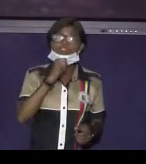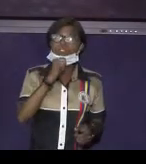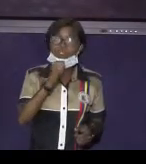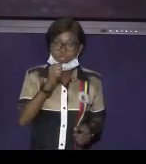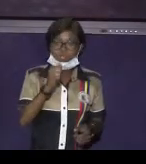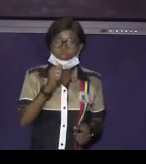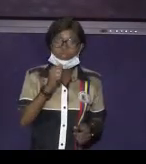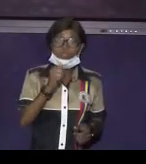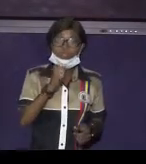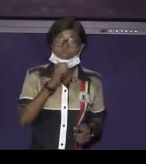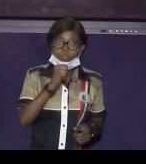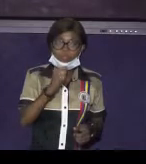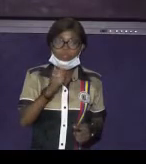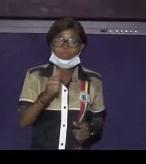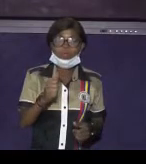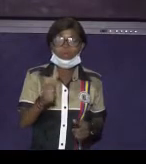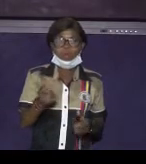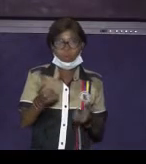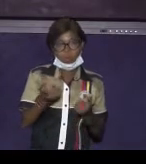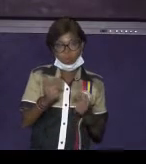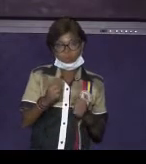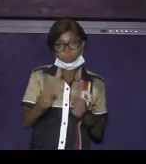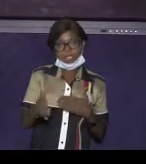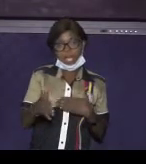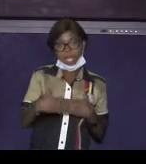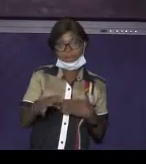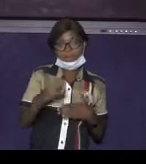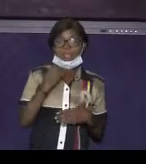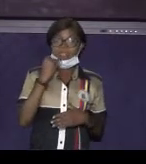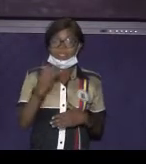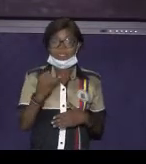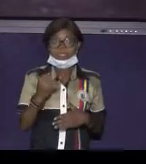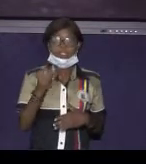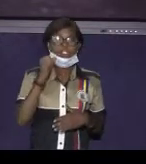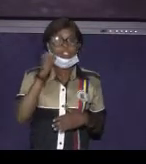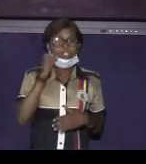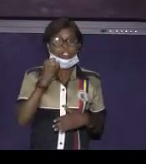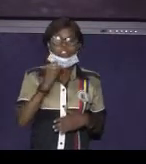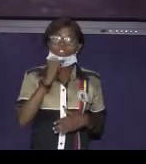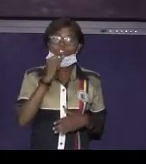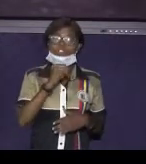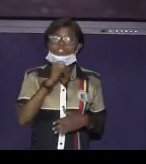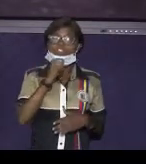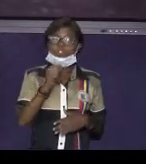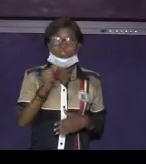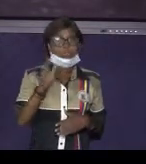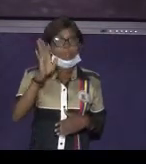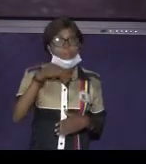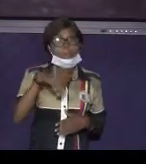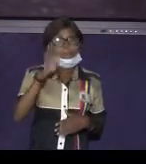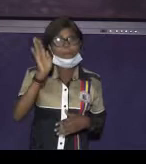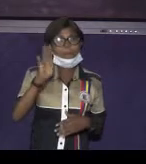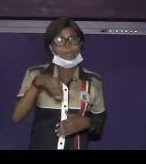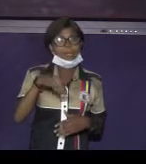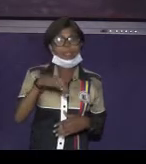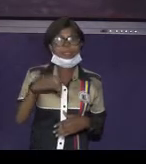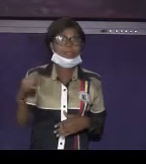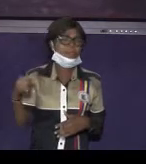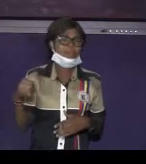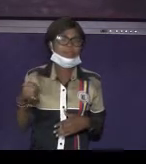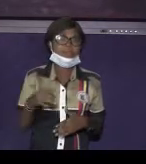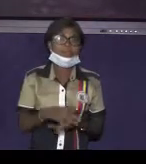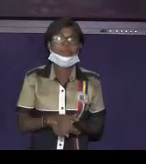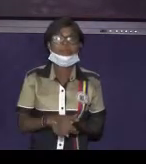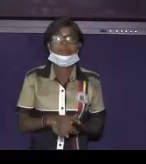not. Not comes after is. So, she is not painting. She is